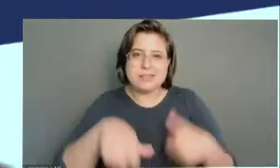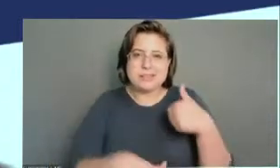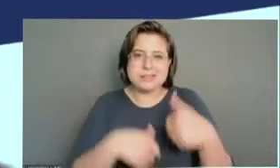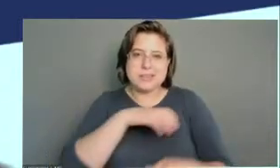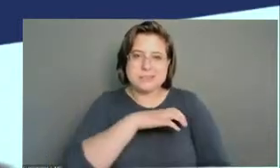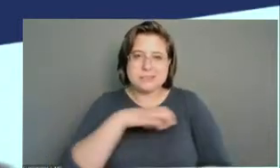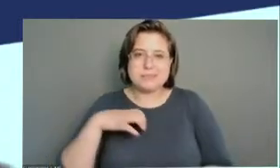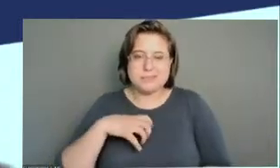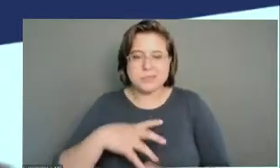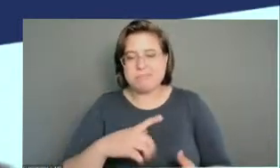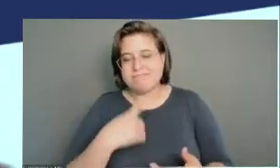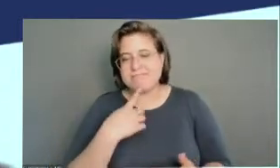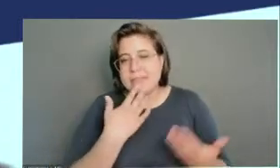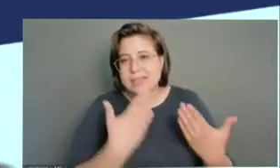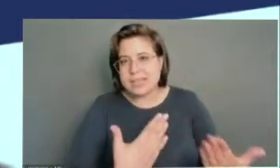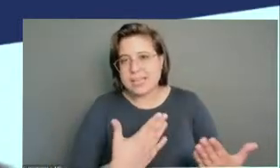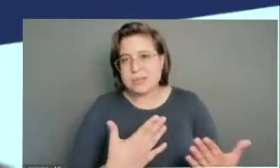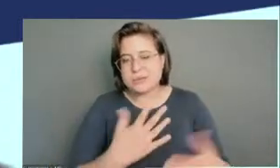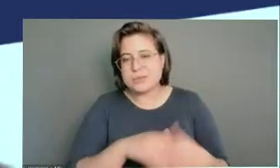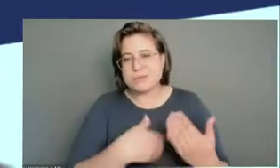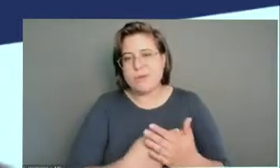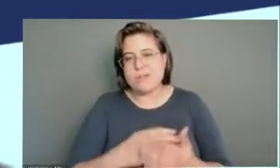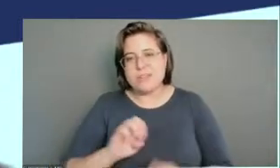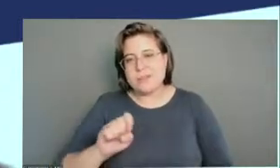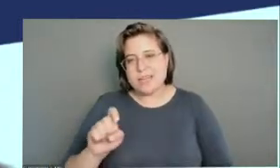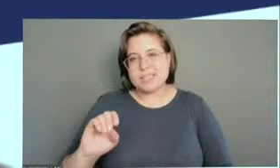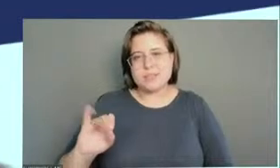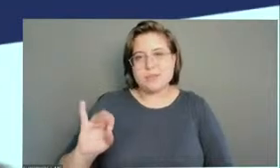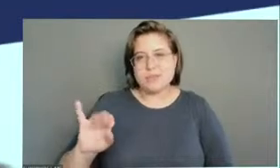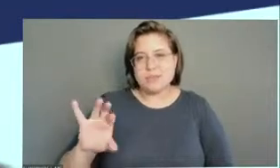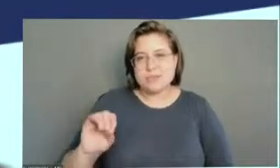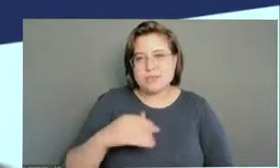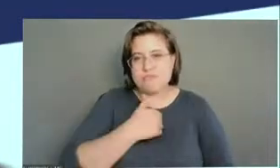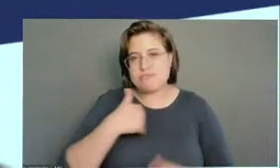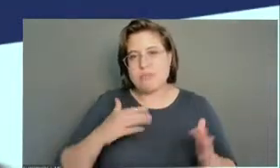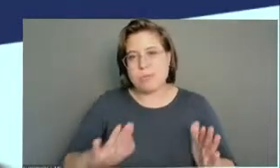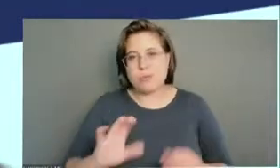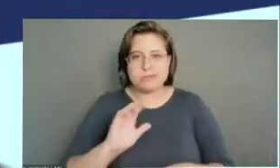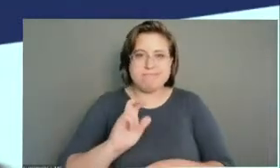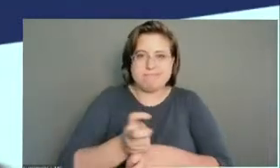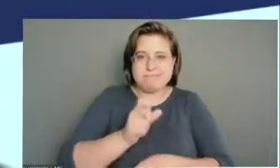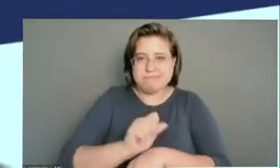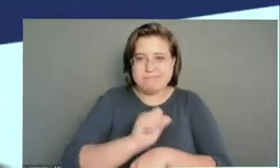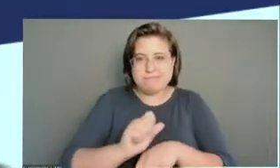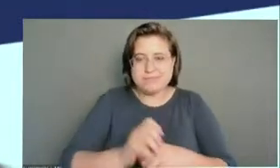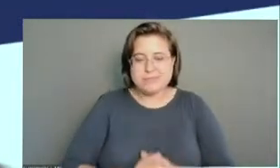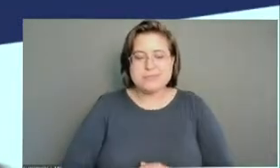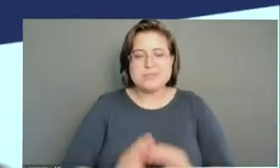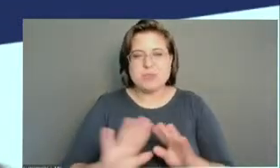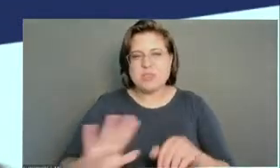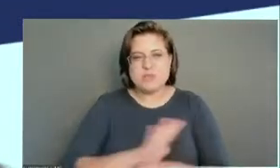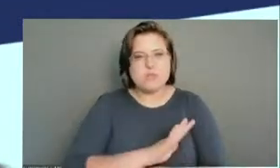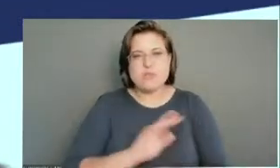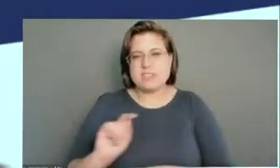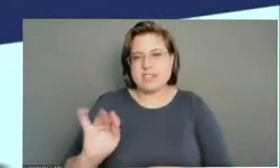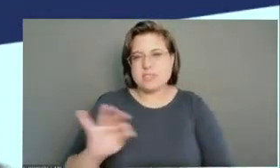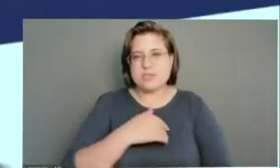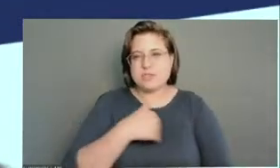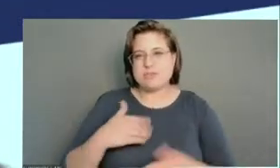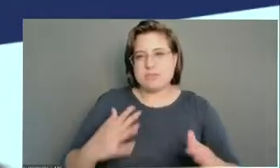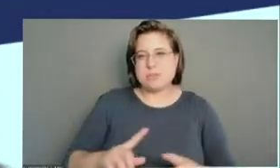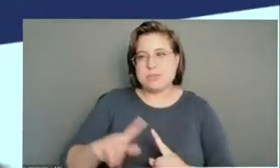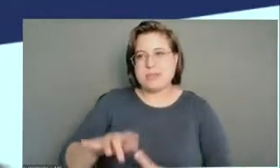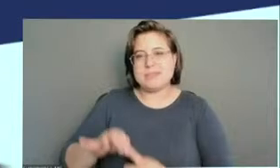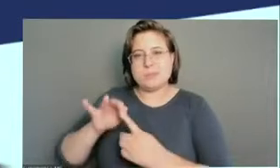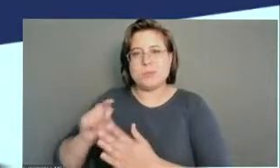thank you, of course, to all the ex officio members for all the hard work you're doing. Obviously, full task force members, but in a special moment to say